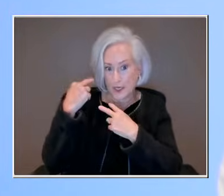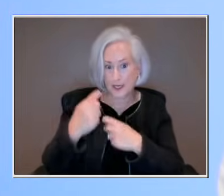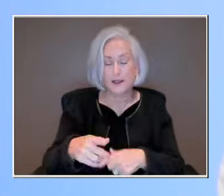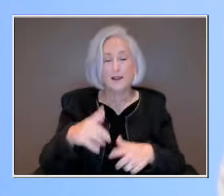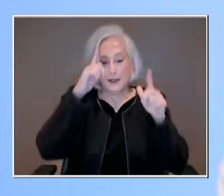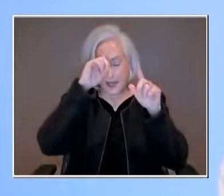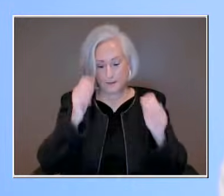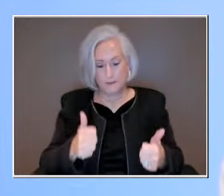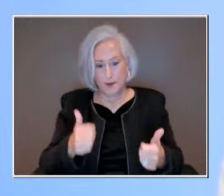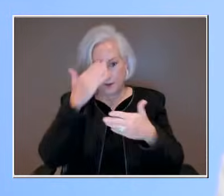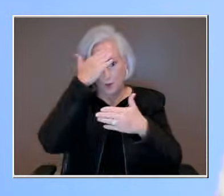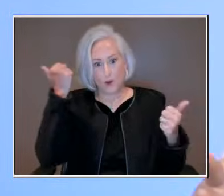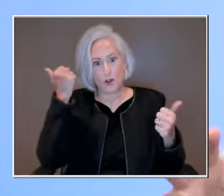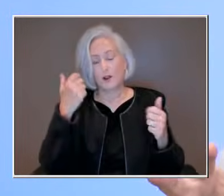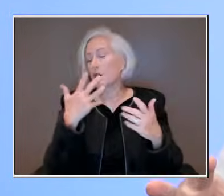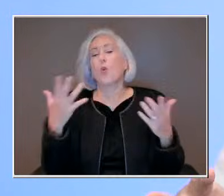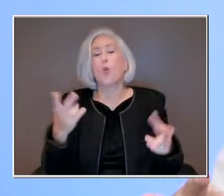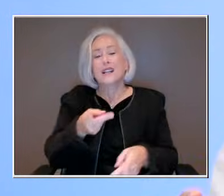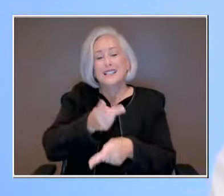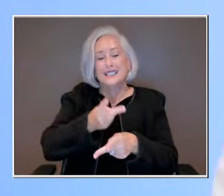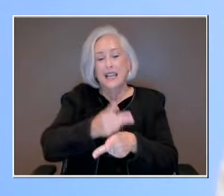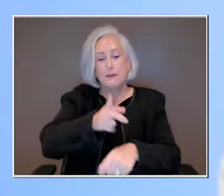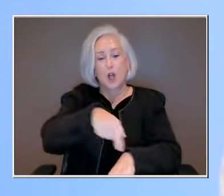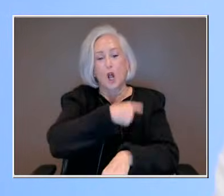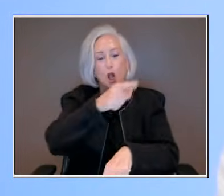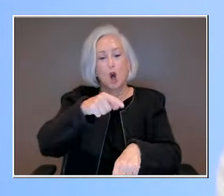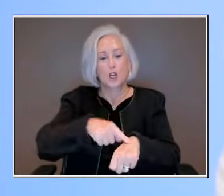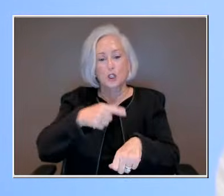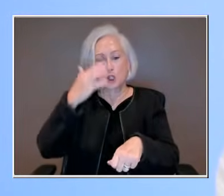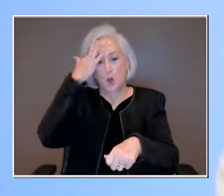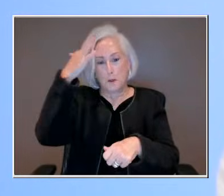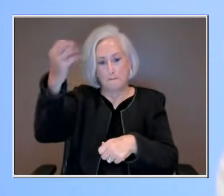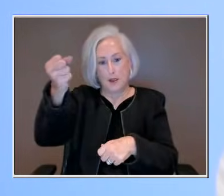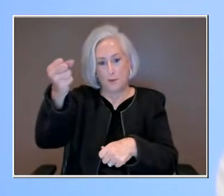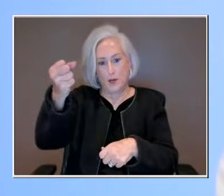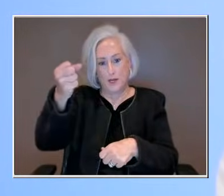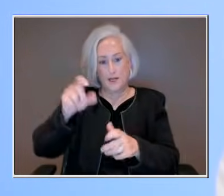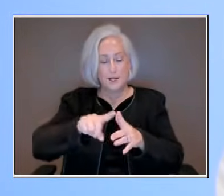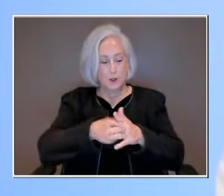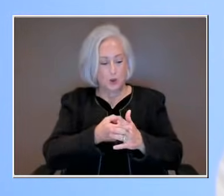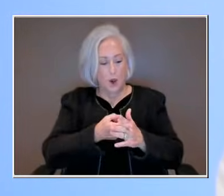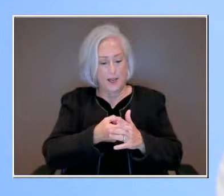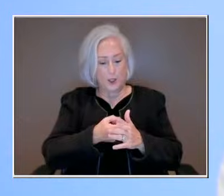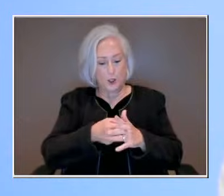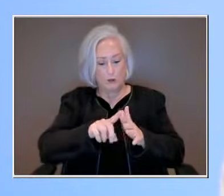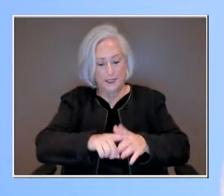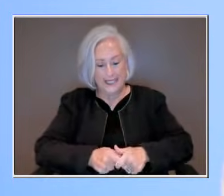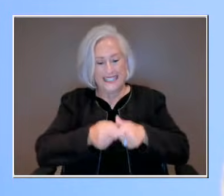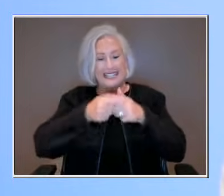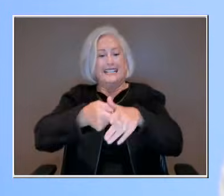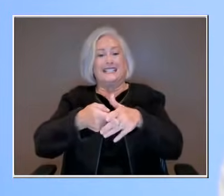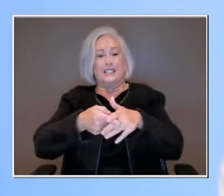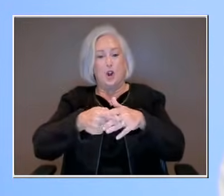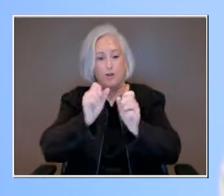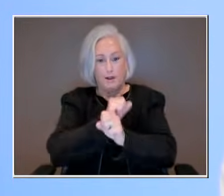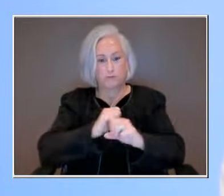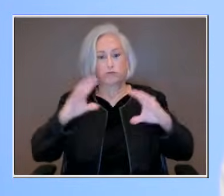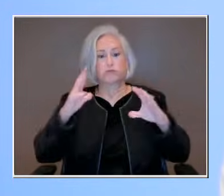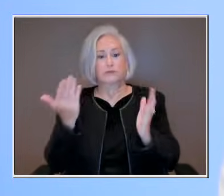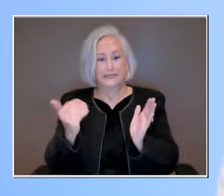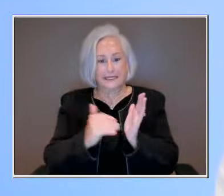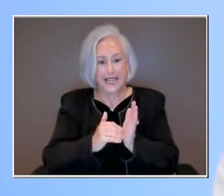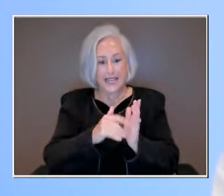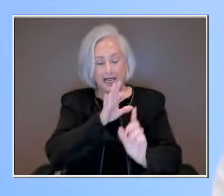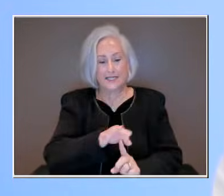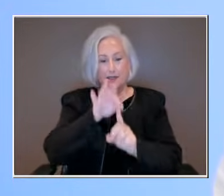long-term memories. And so reigniting some of those can really be helpful in different situations, particularly for